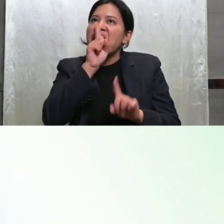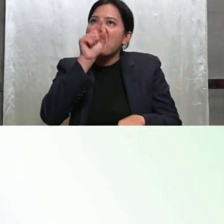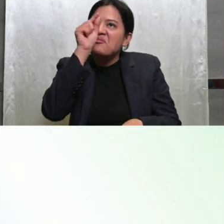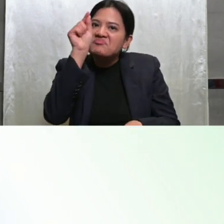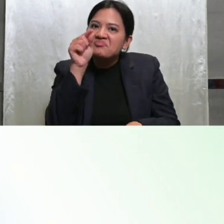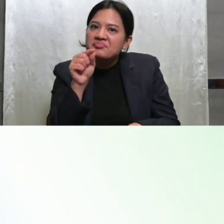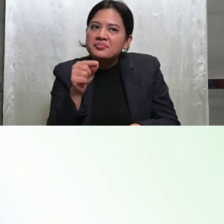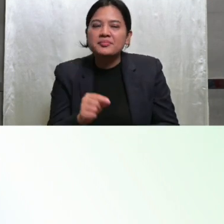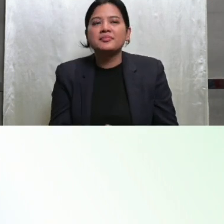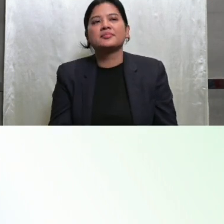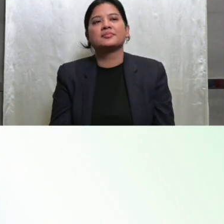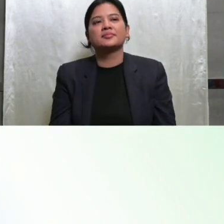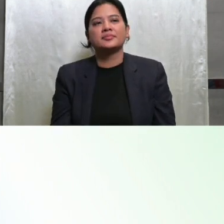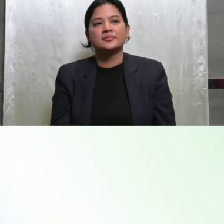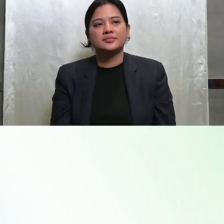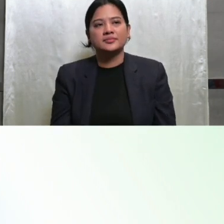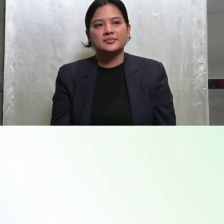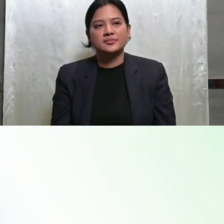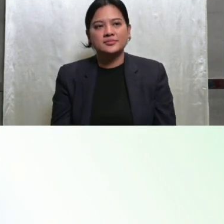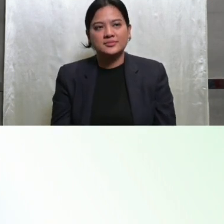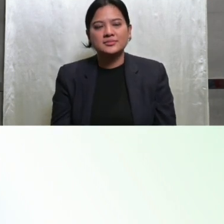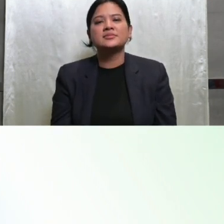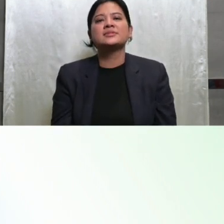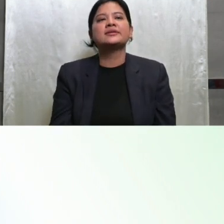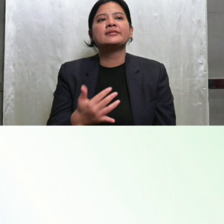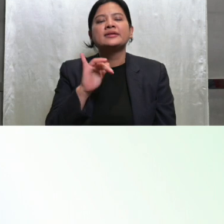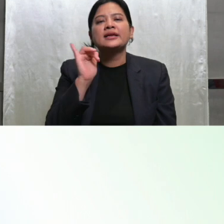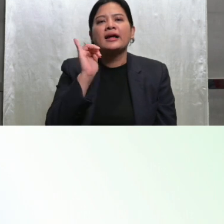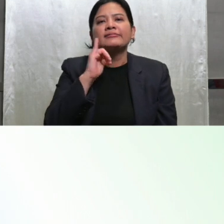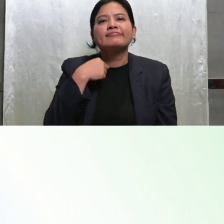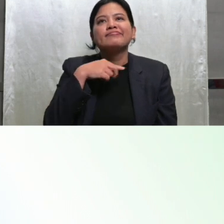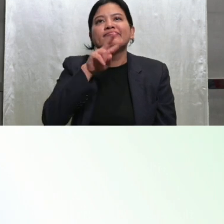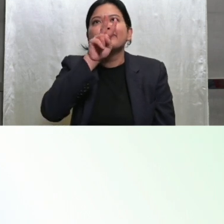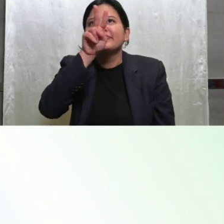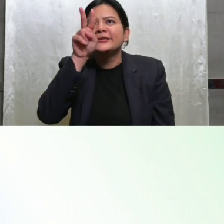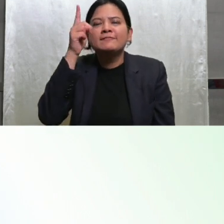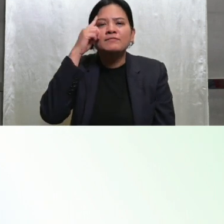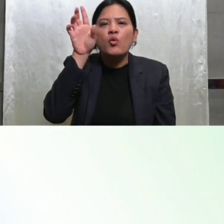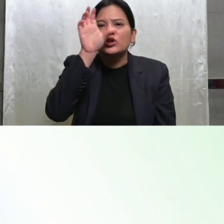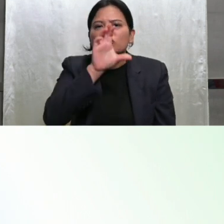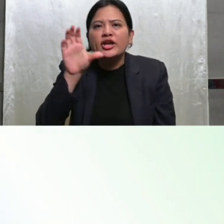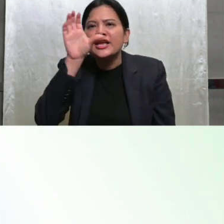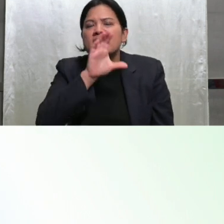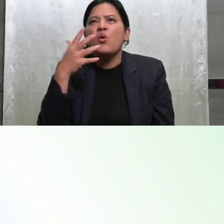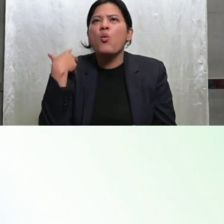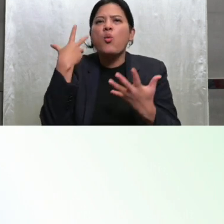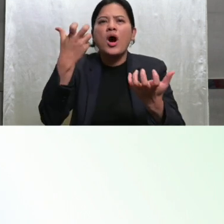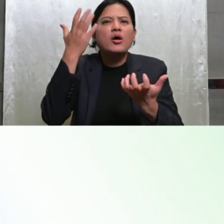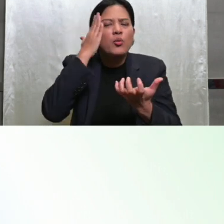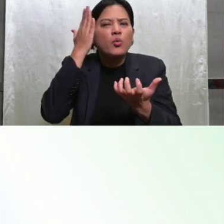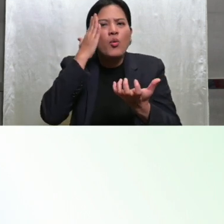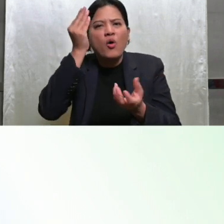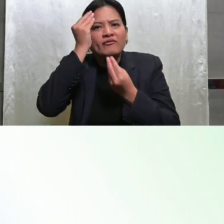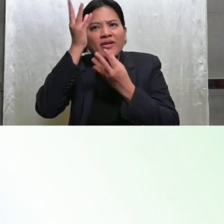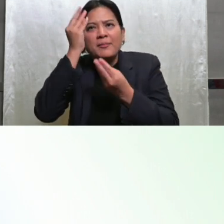it's a very fun thing to do, and after 5 minutes, it will give you some insights into your preferences